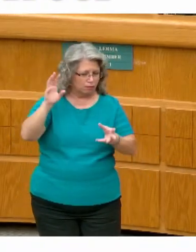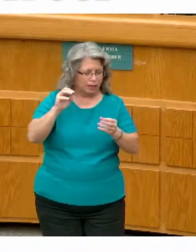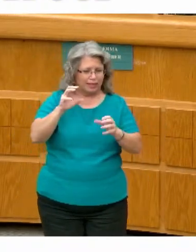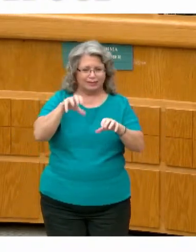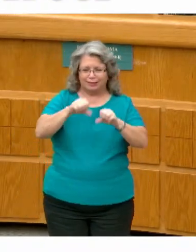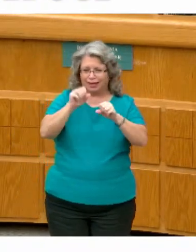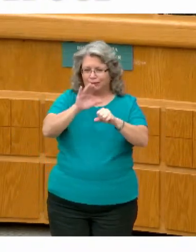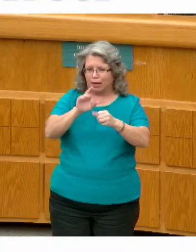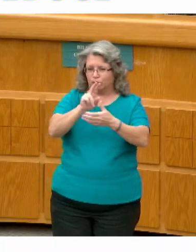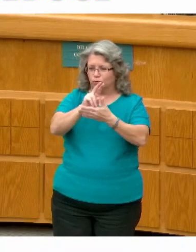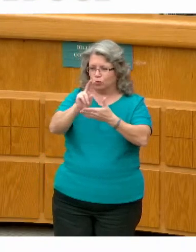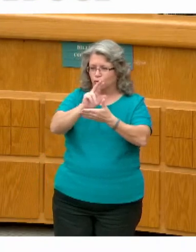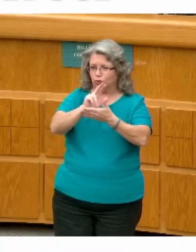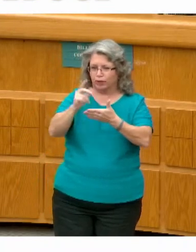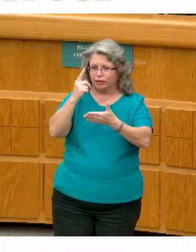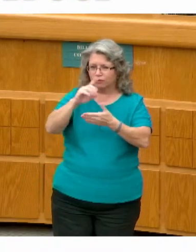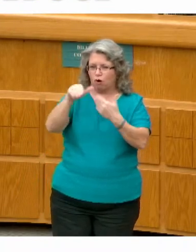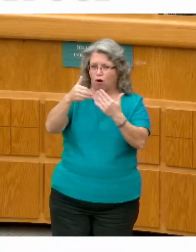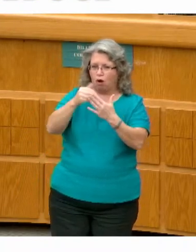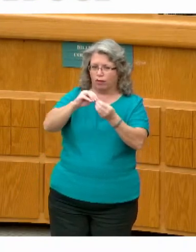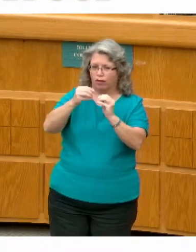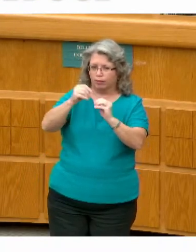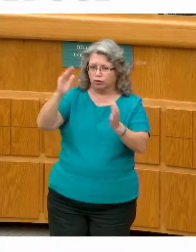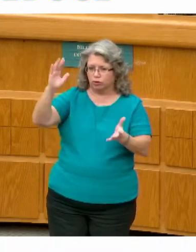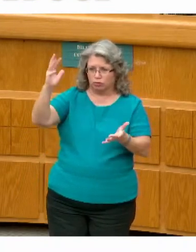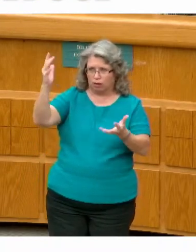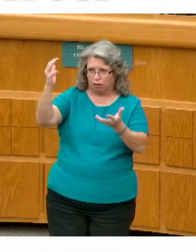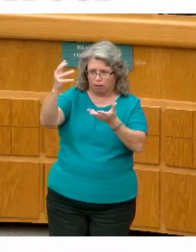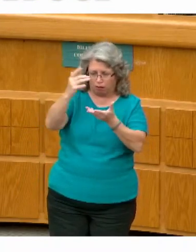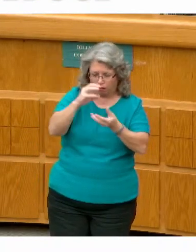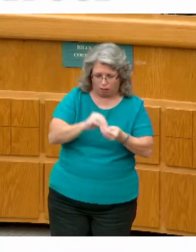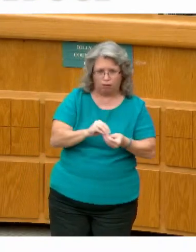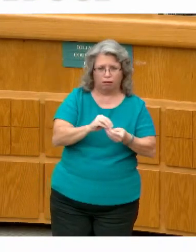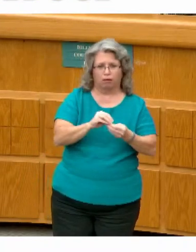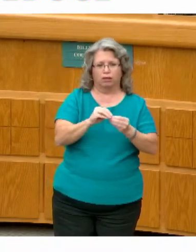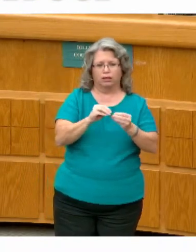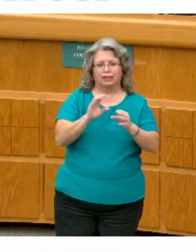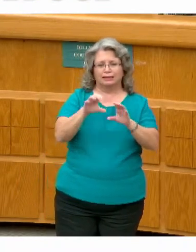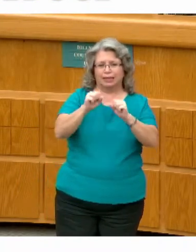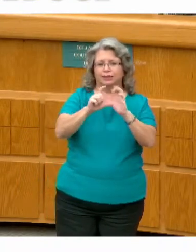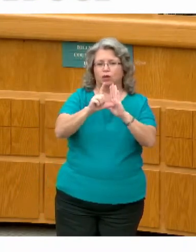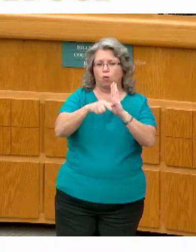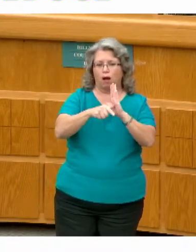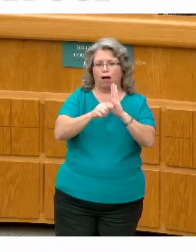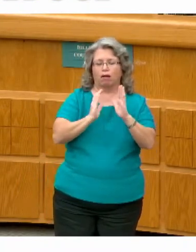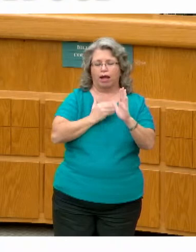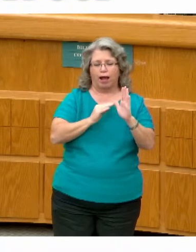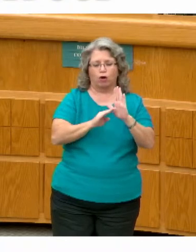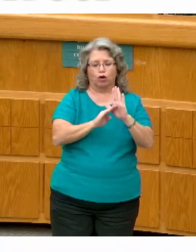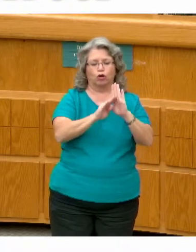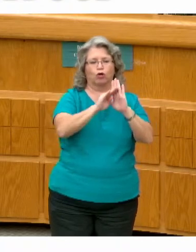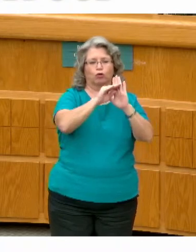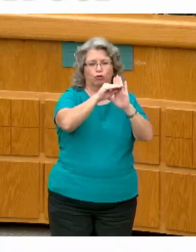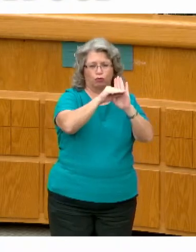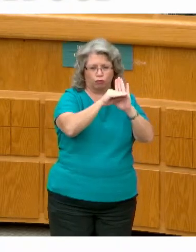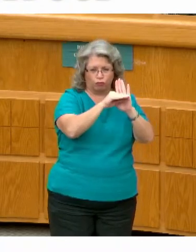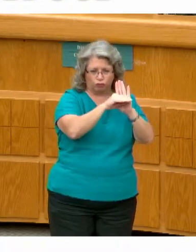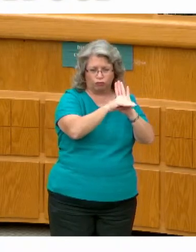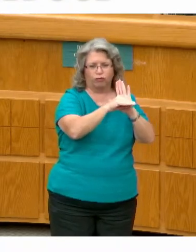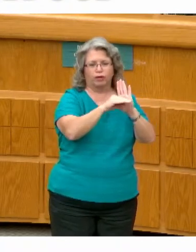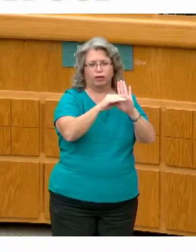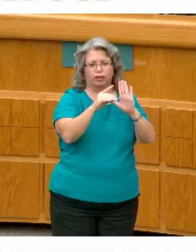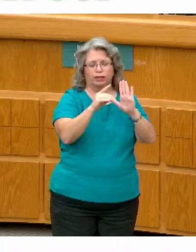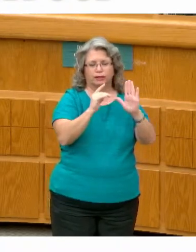to come back. And so because of that, what we've seen in the past is it takes a while, and the curve keeps growing in the past